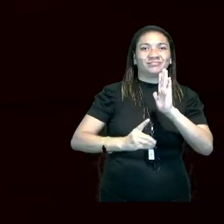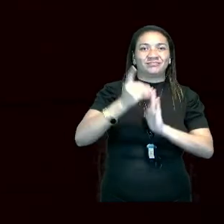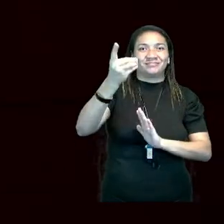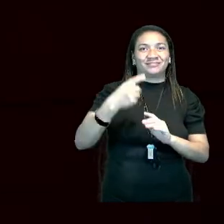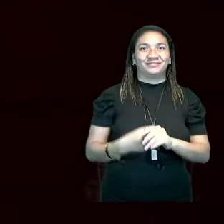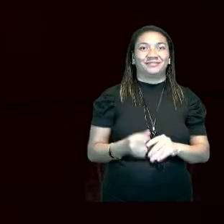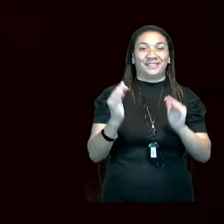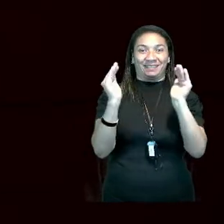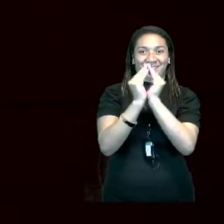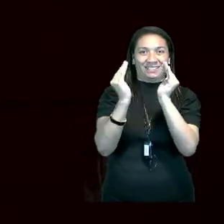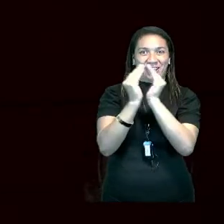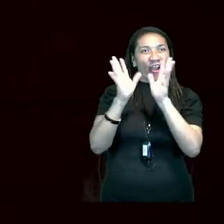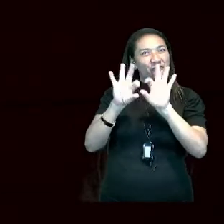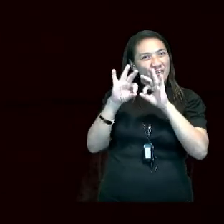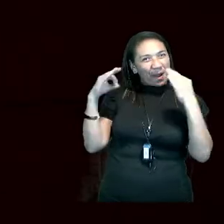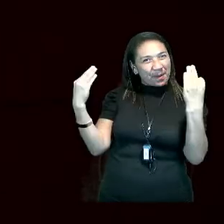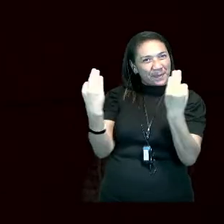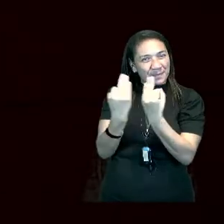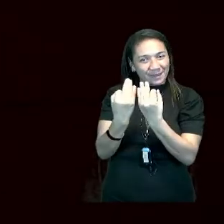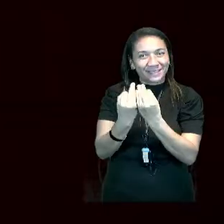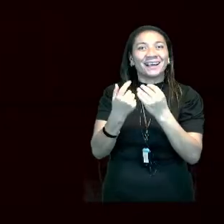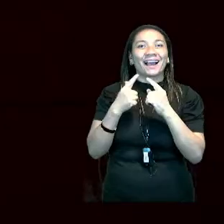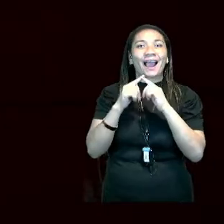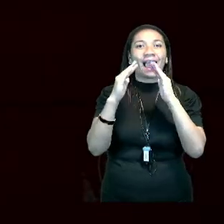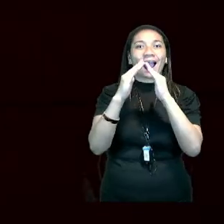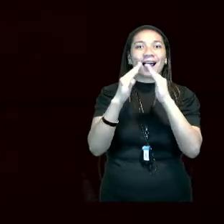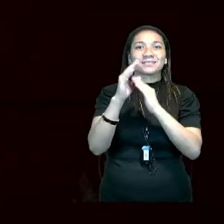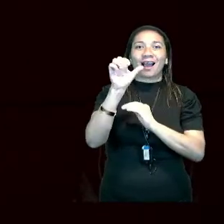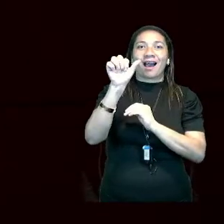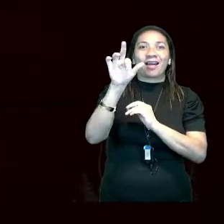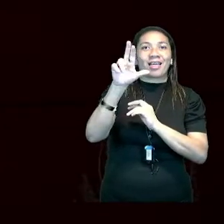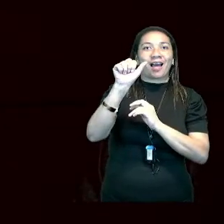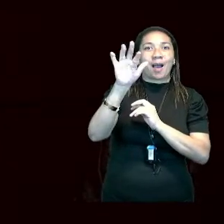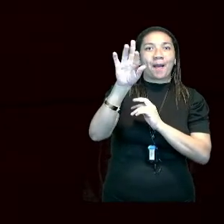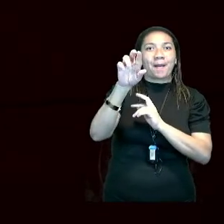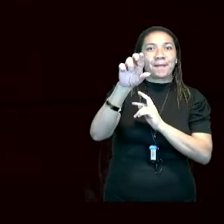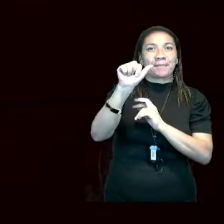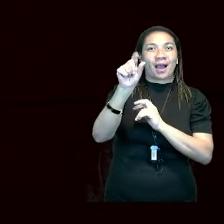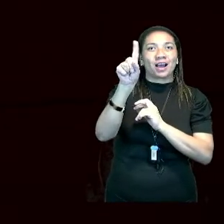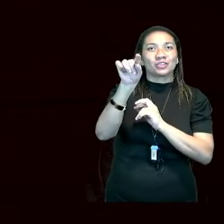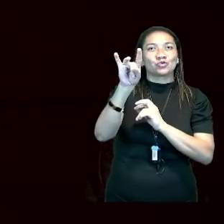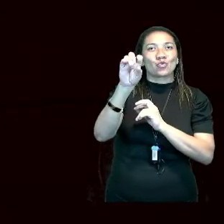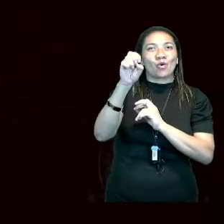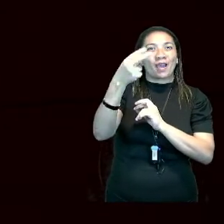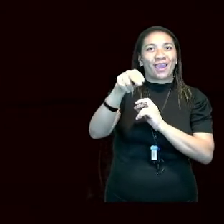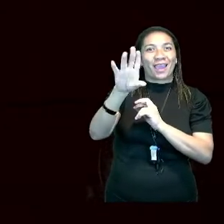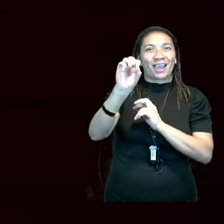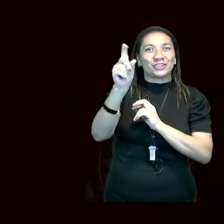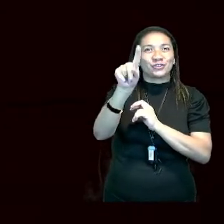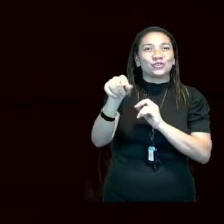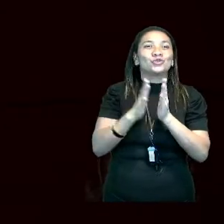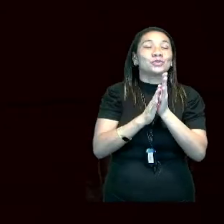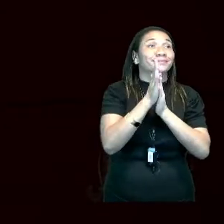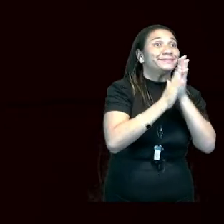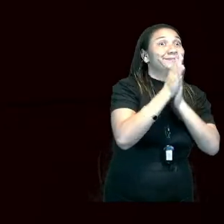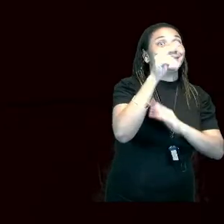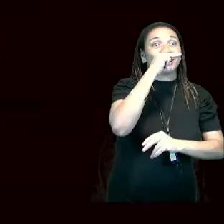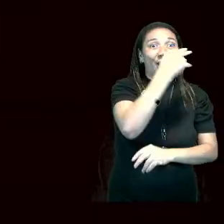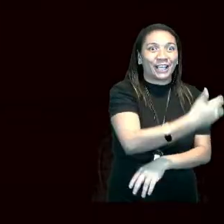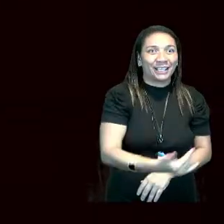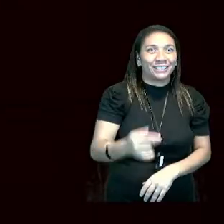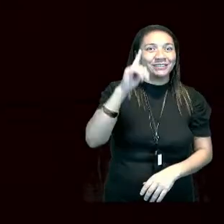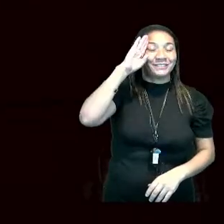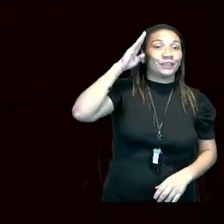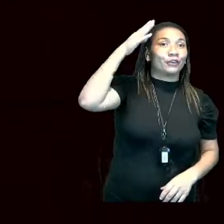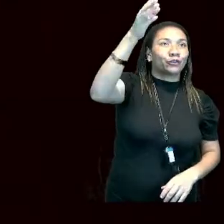through the initiative developed by ICBF with the Atrapasueño houses, we were able to get to know exactly that,